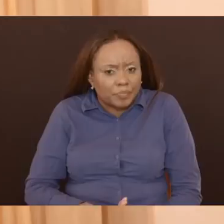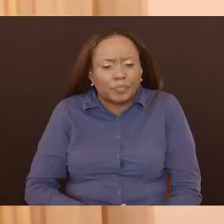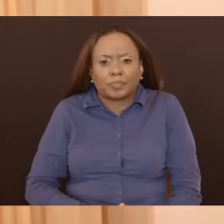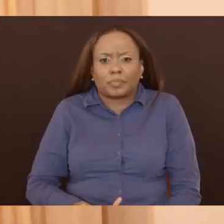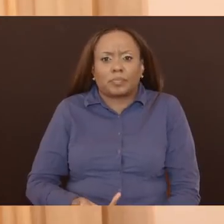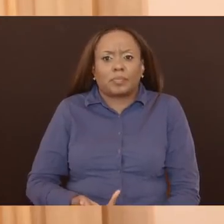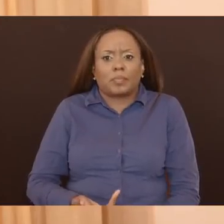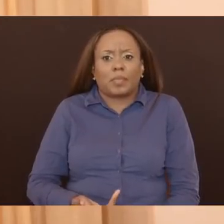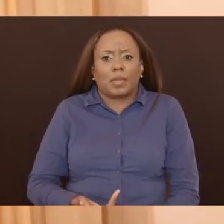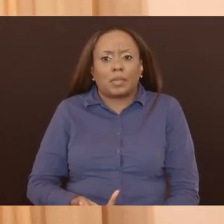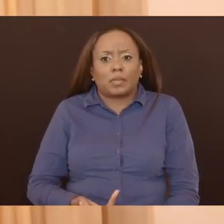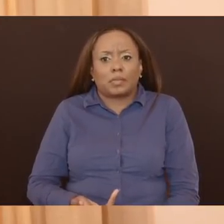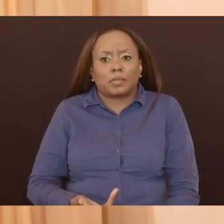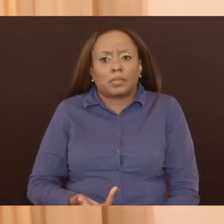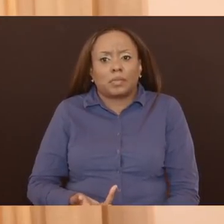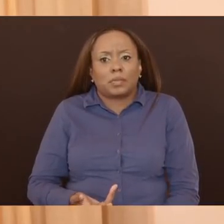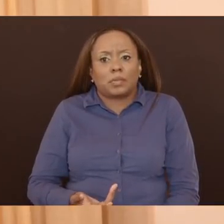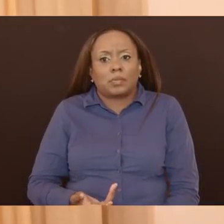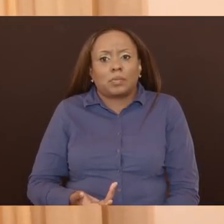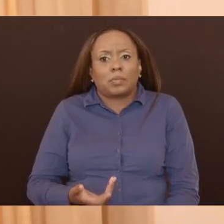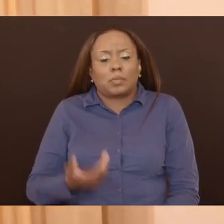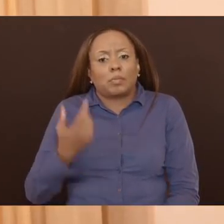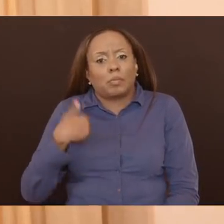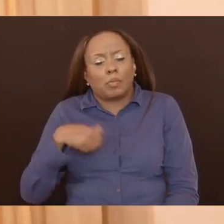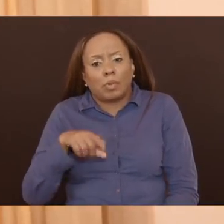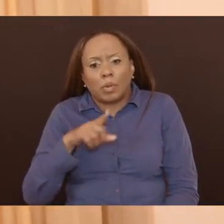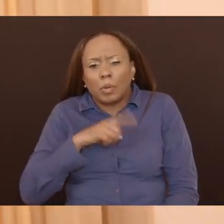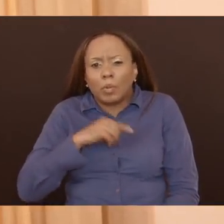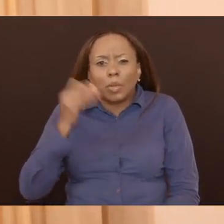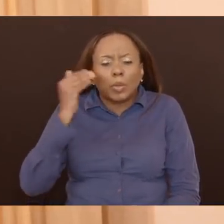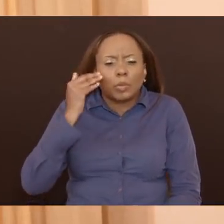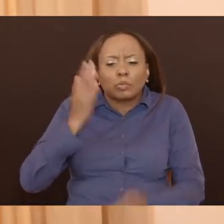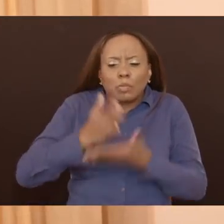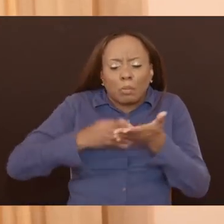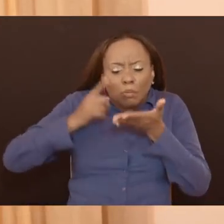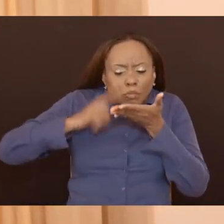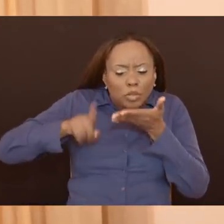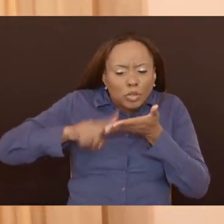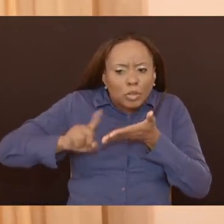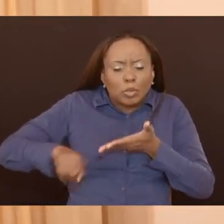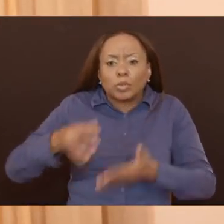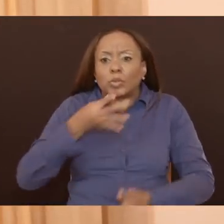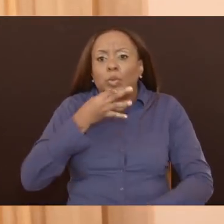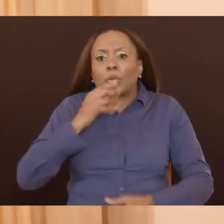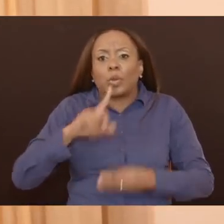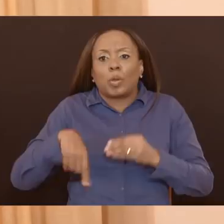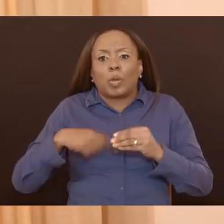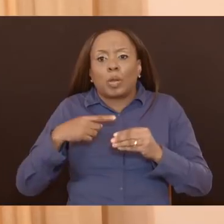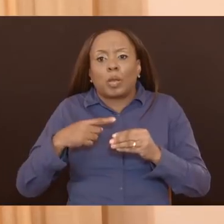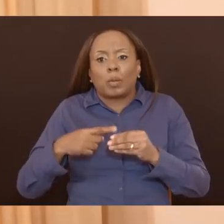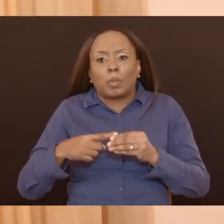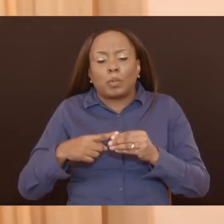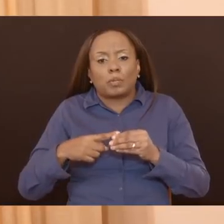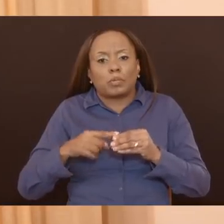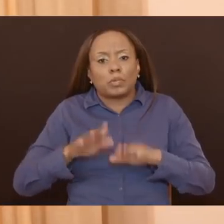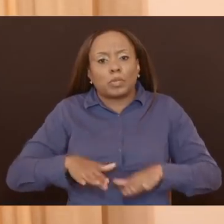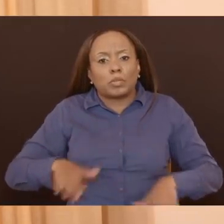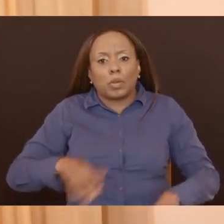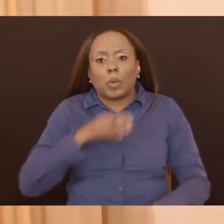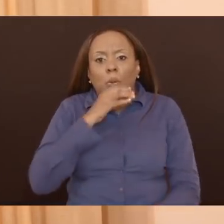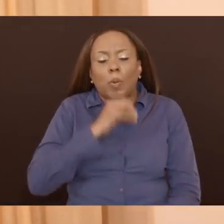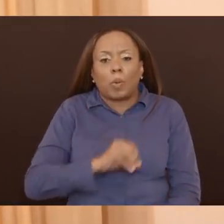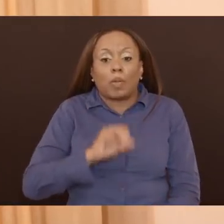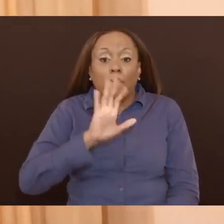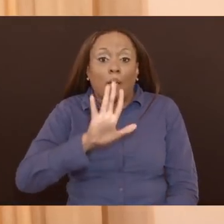have a study soon available to us medically as to what will be available for those 5 to 12 year olds, we do